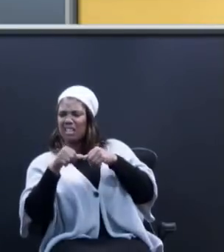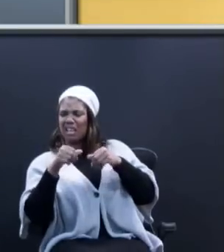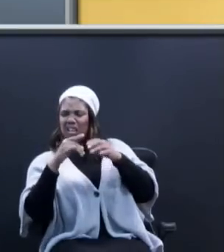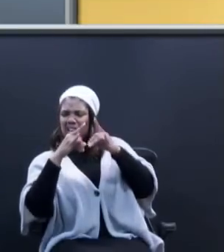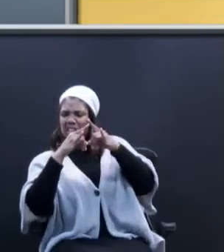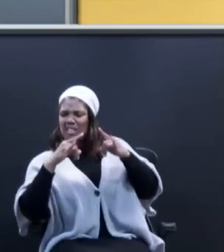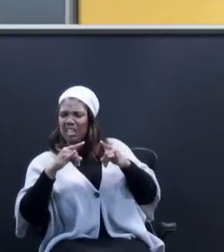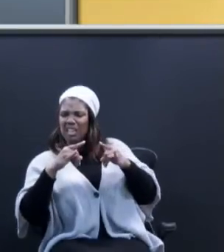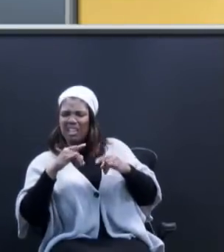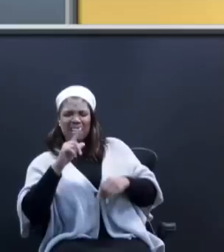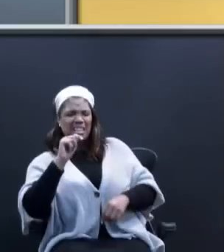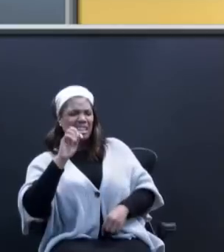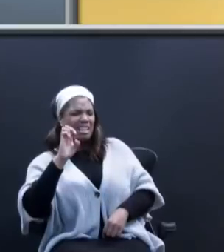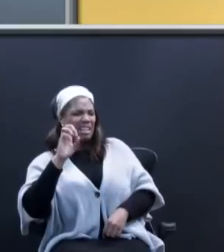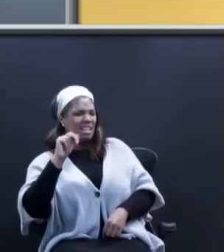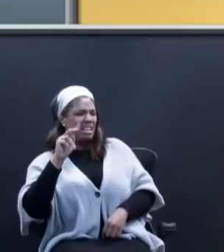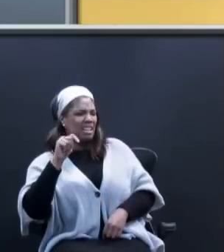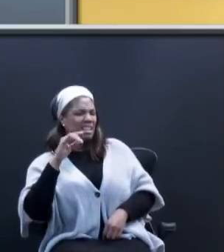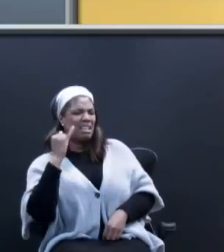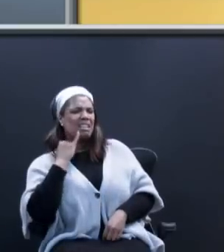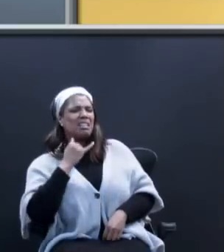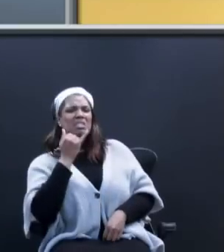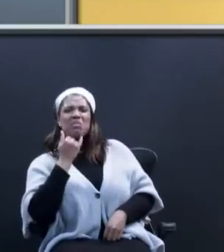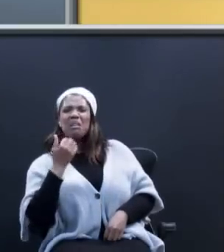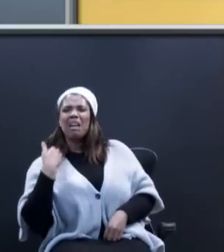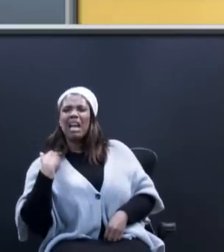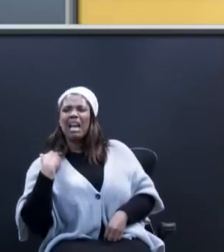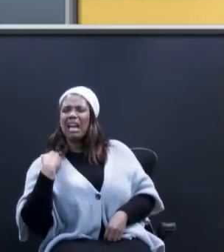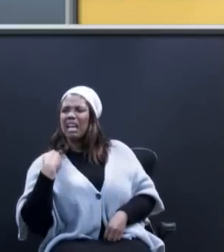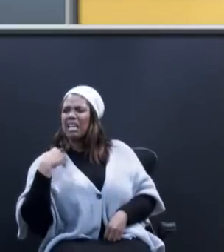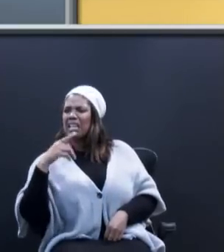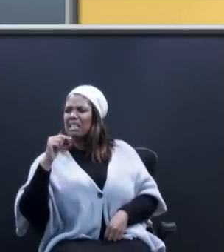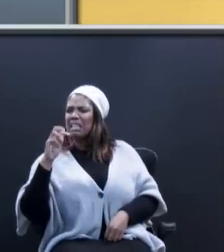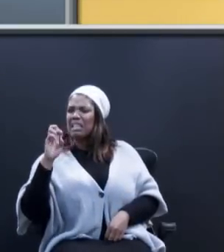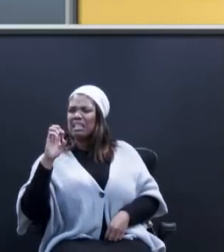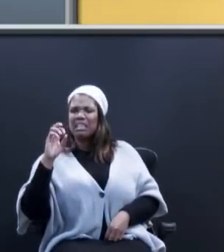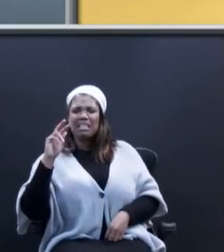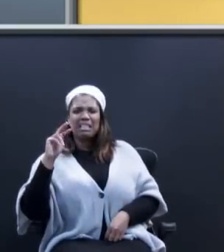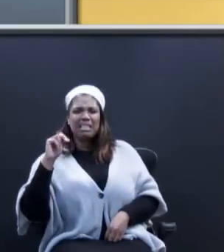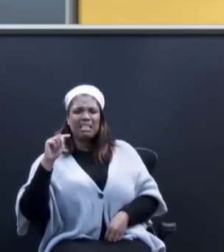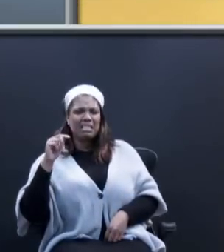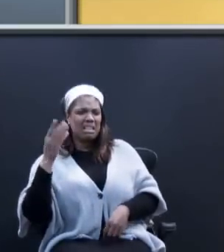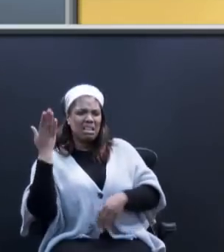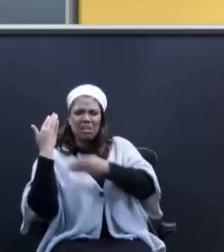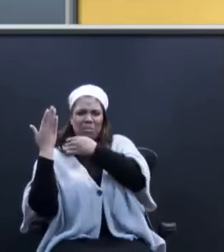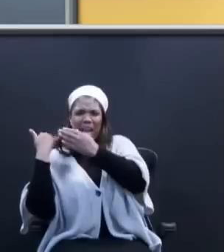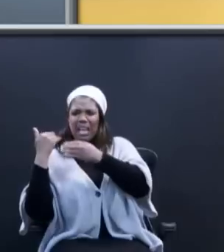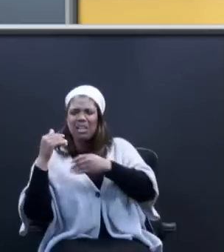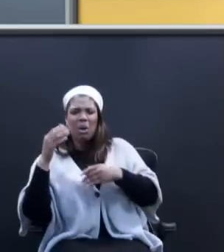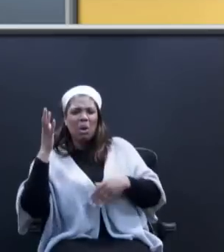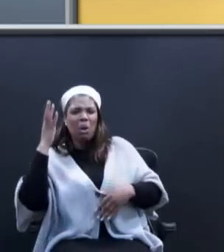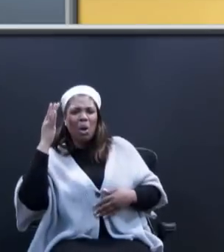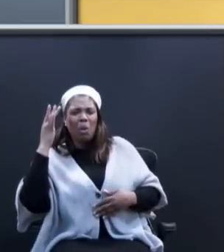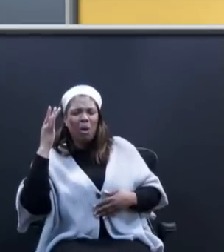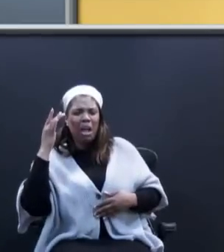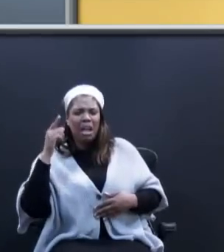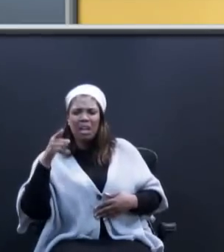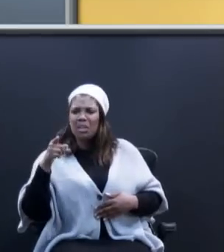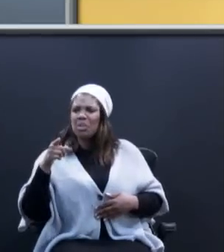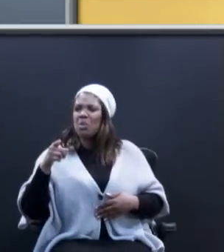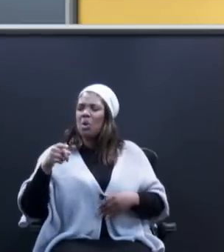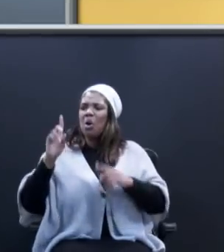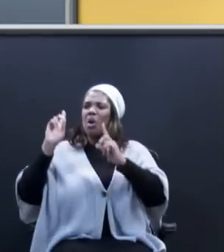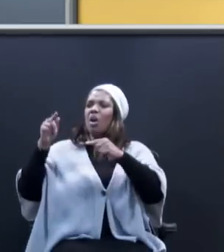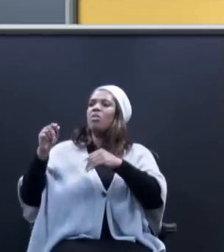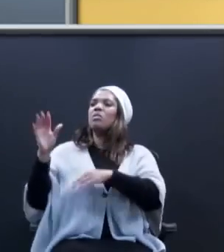Then why did you have to go and pull the leaves off the limbs and go into the forest? You try doing that and putting it in your yard and see